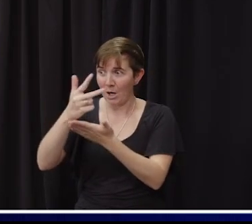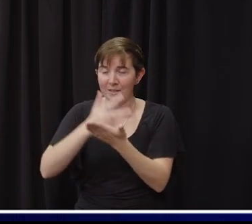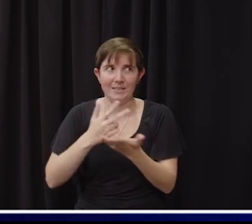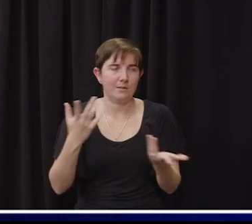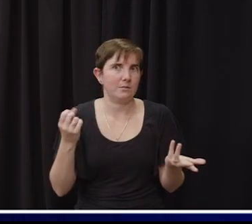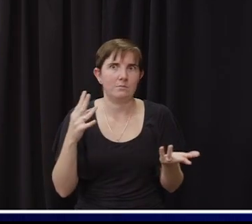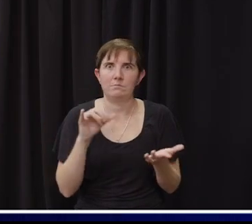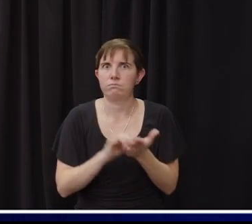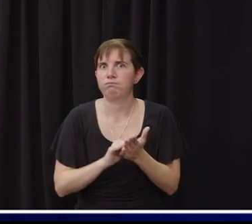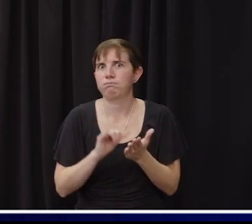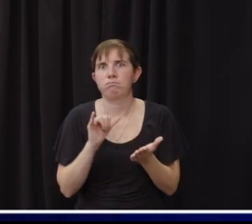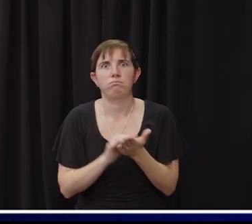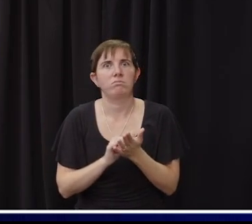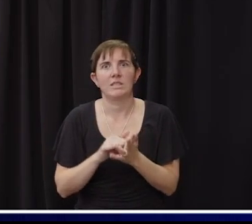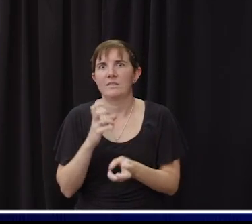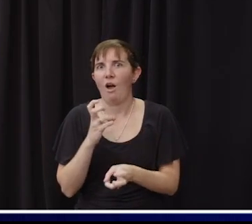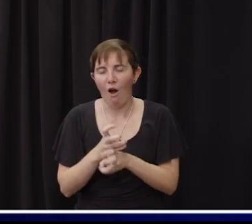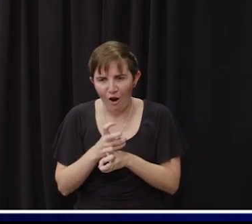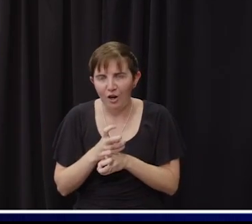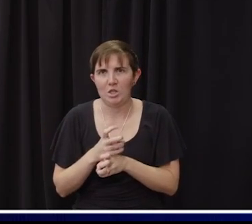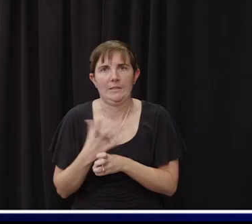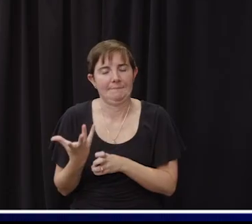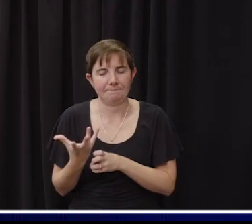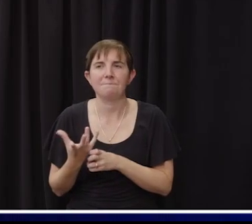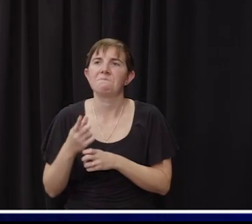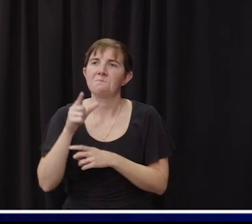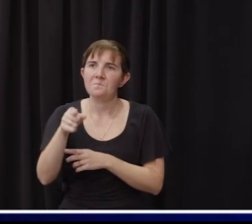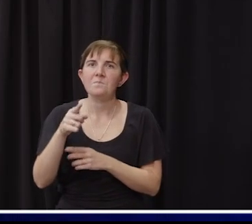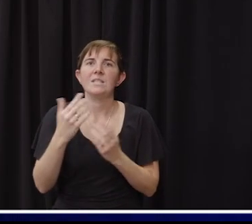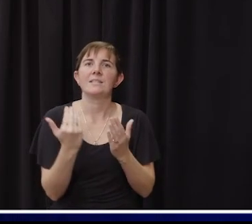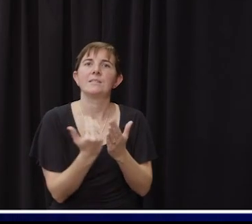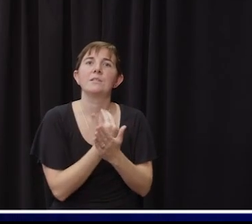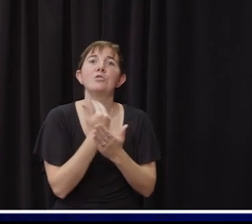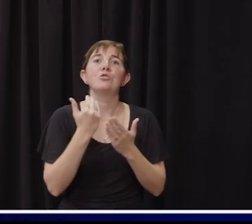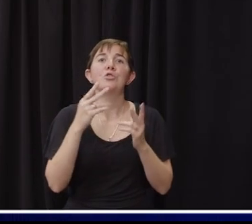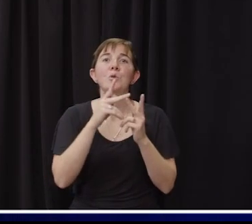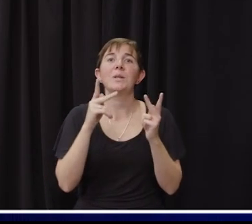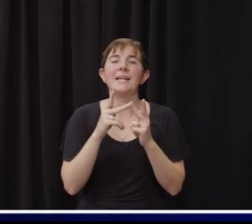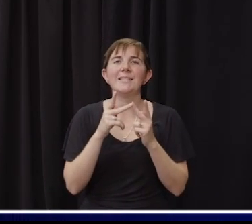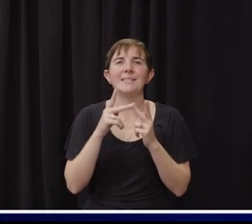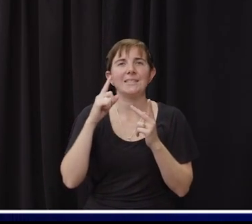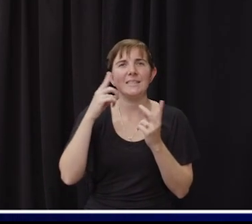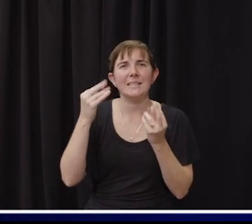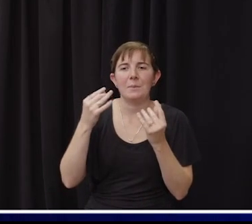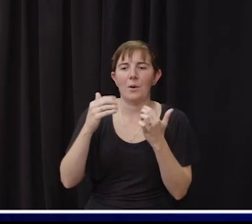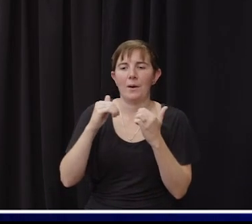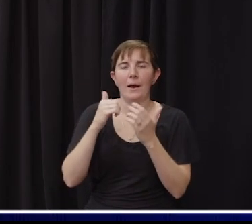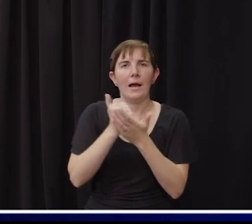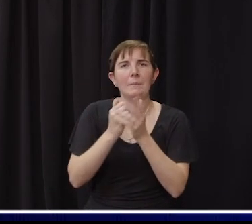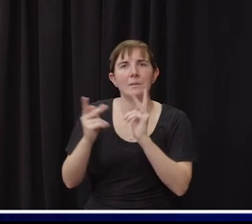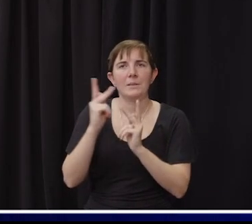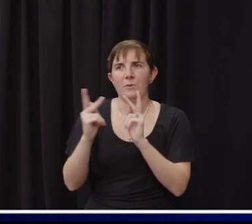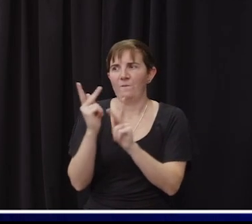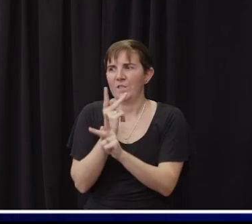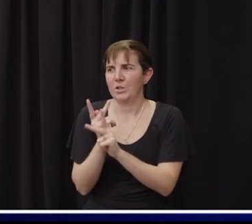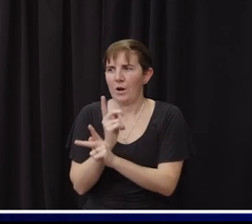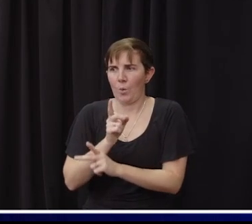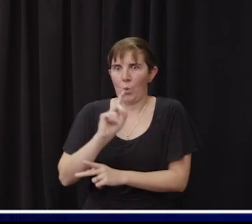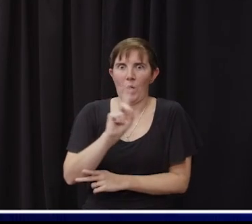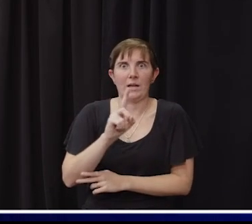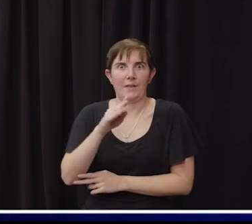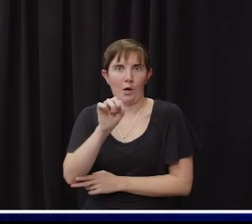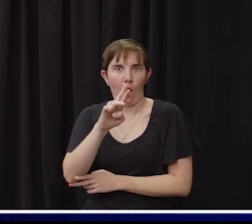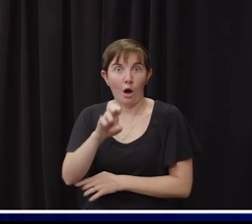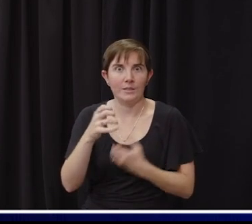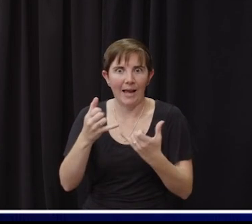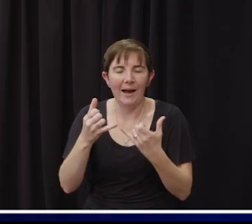off. So just another place, thinking about wayfinding and orientation and making people feel like they